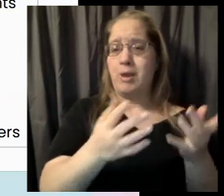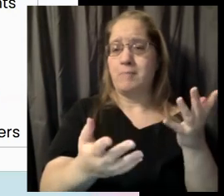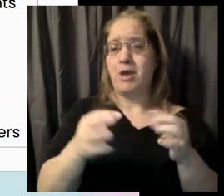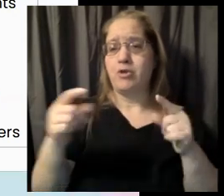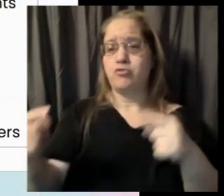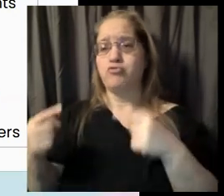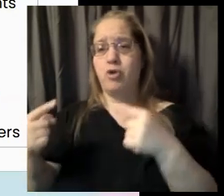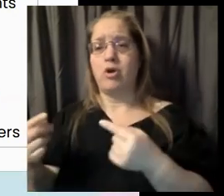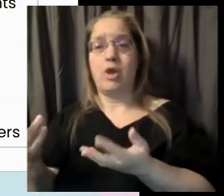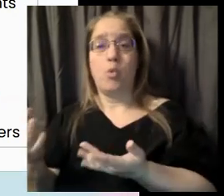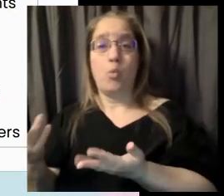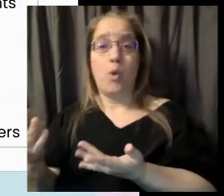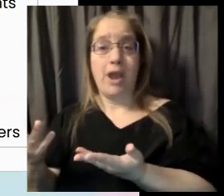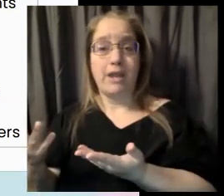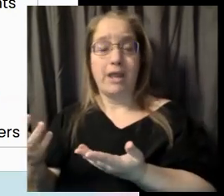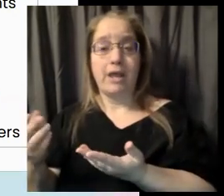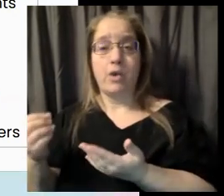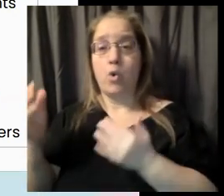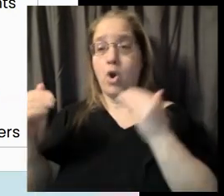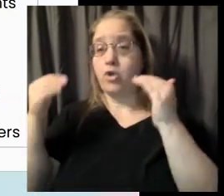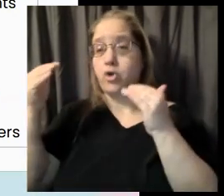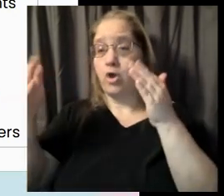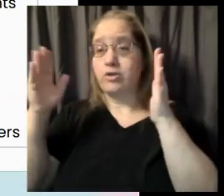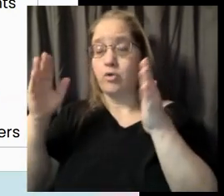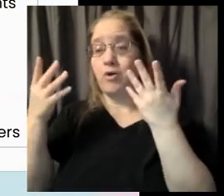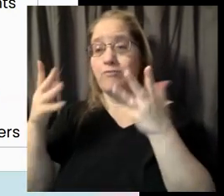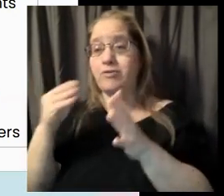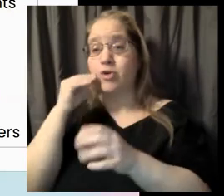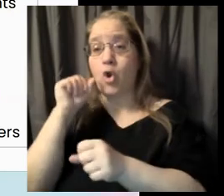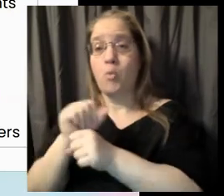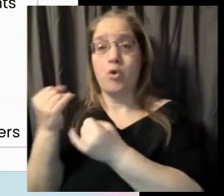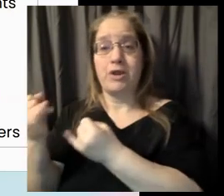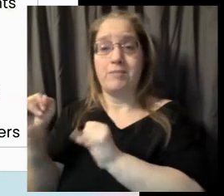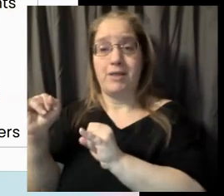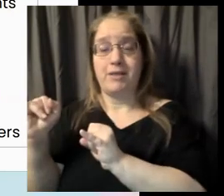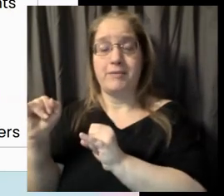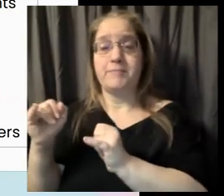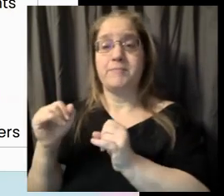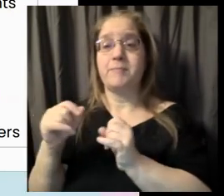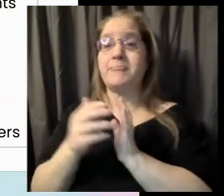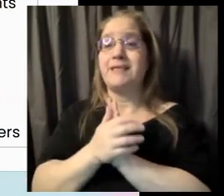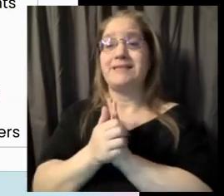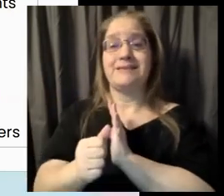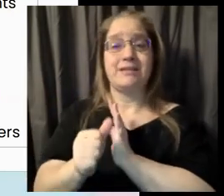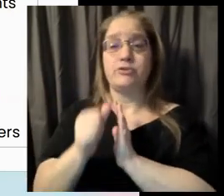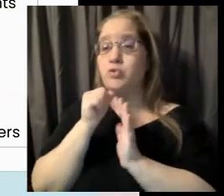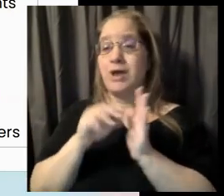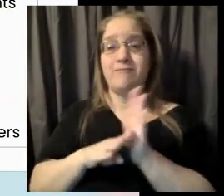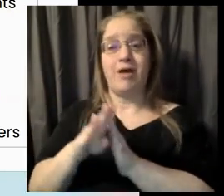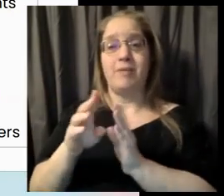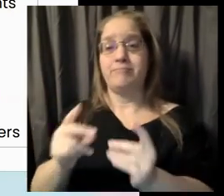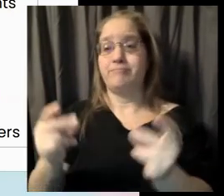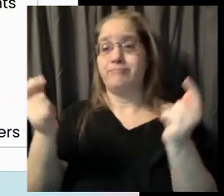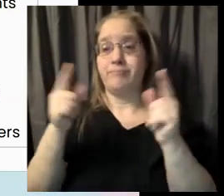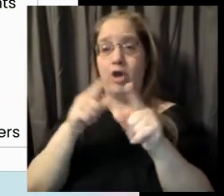like waiting for adult attention or completing homework independently. These skills do not develop all at once, and